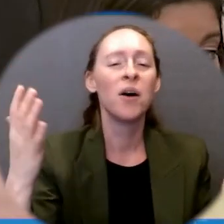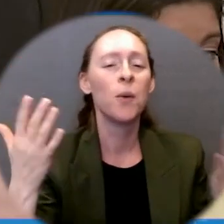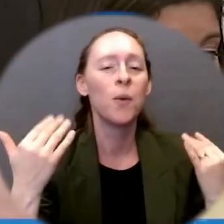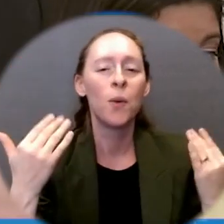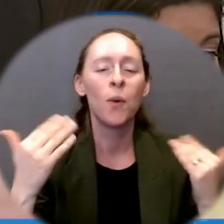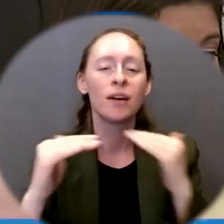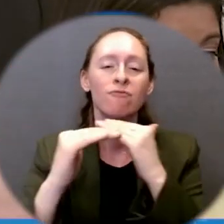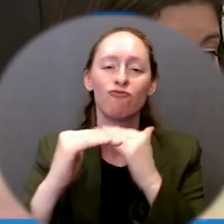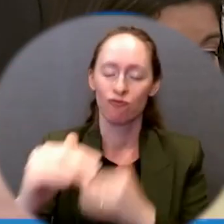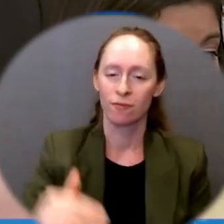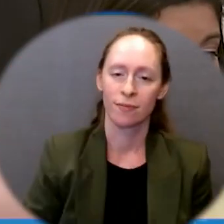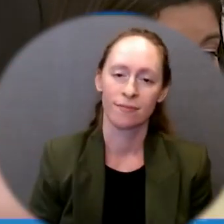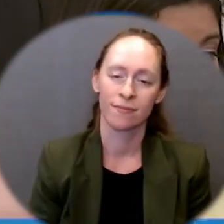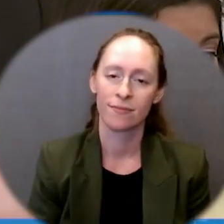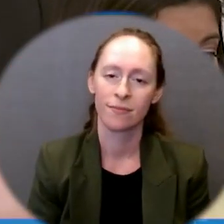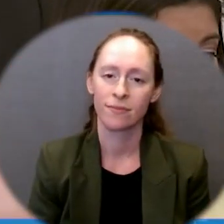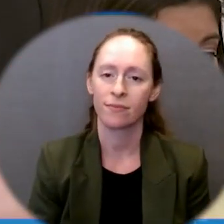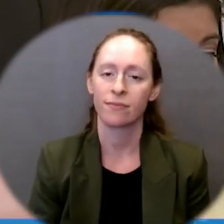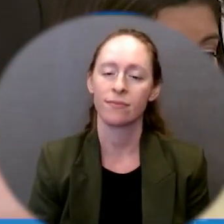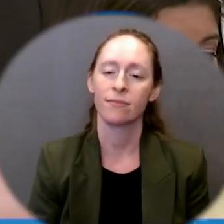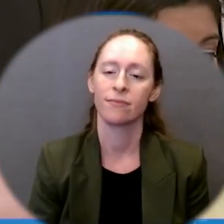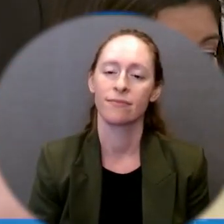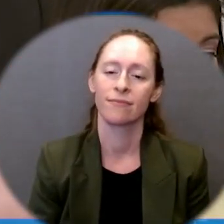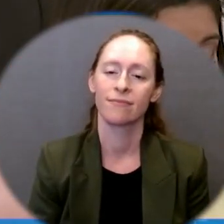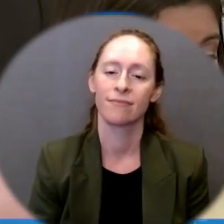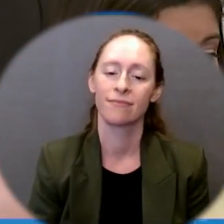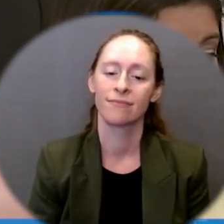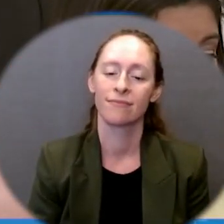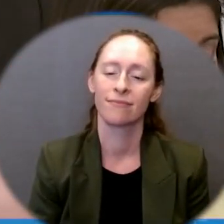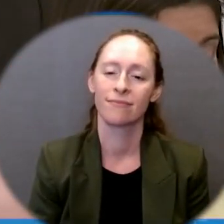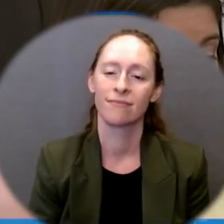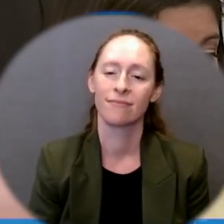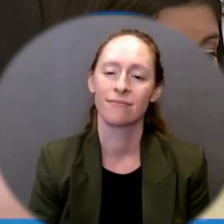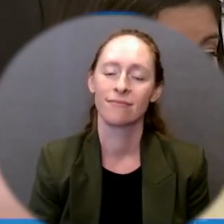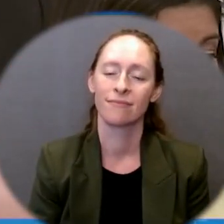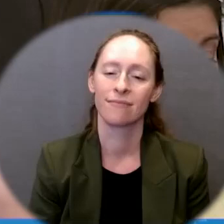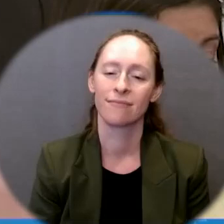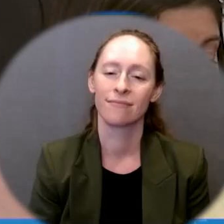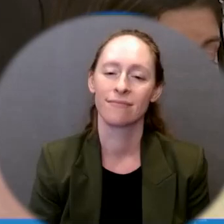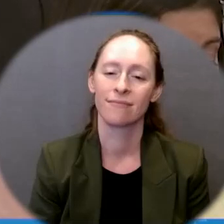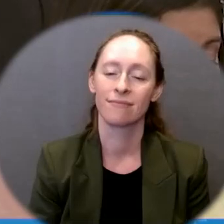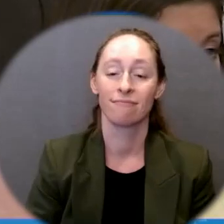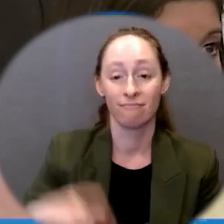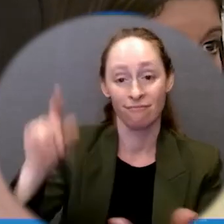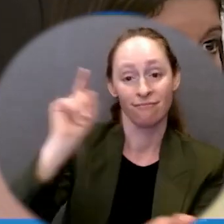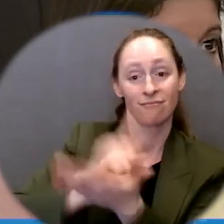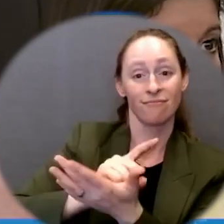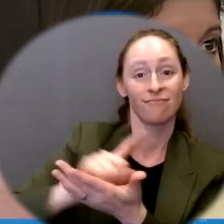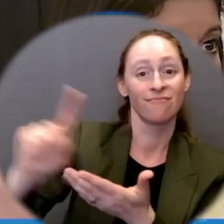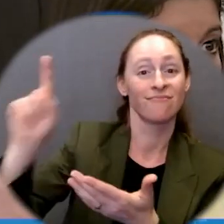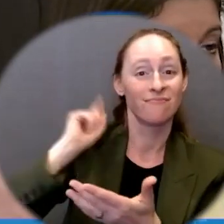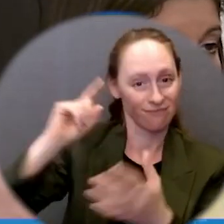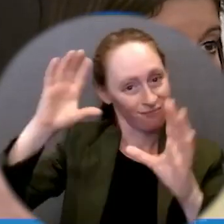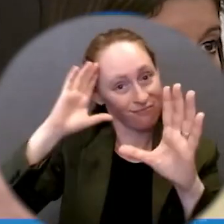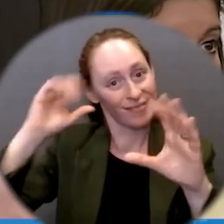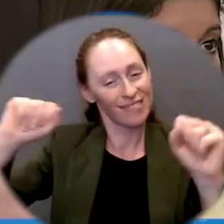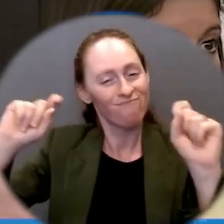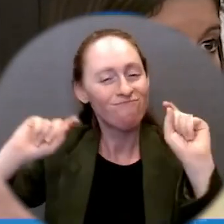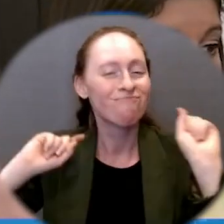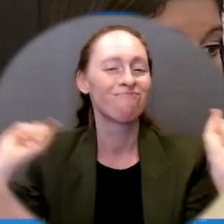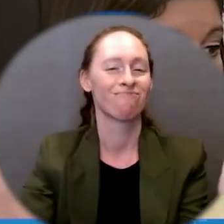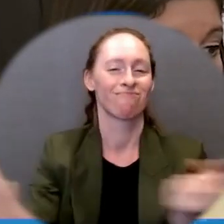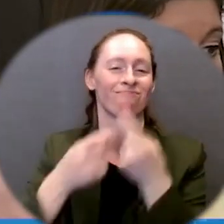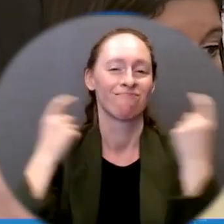could. Americans are making tough choices related to inflation, and last week they saw the president do the celebration during the Inflation Reduction